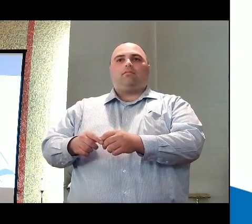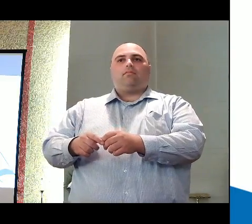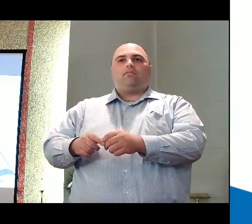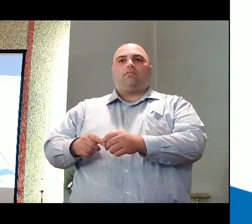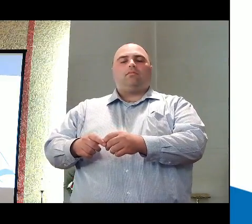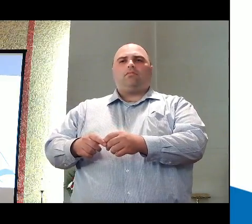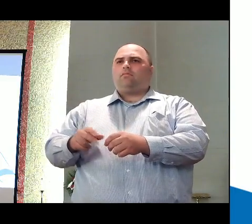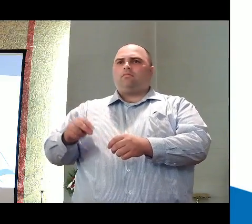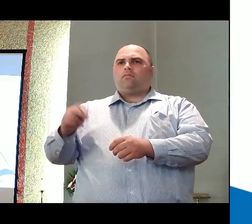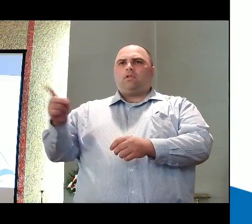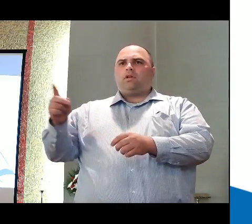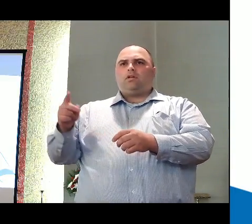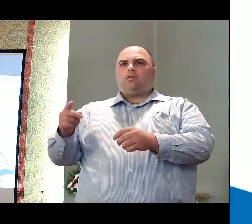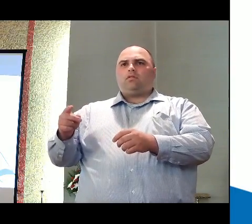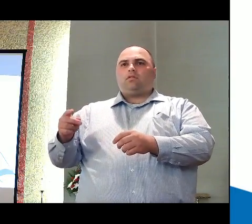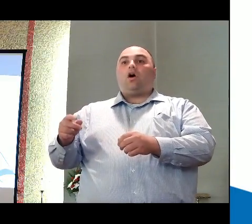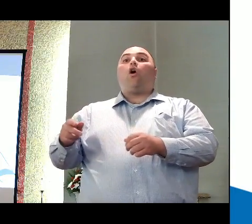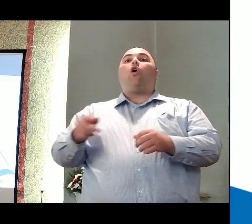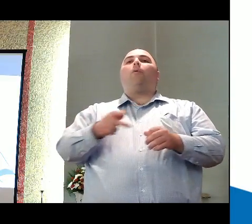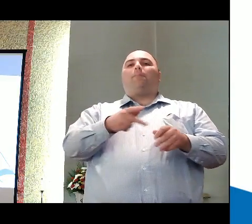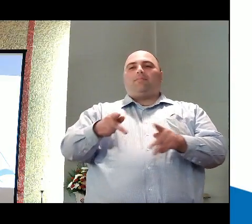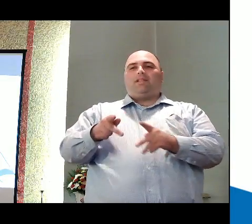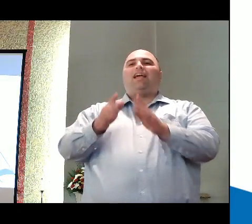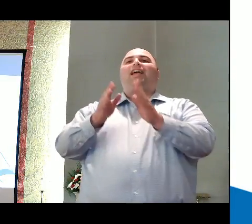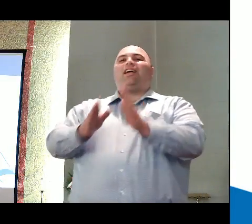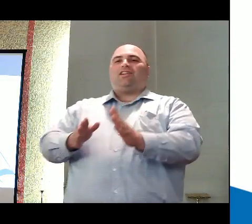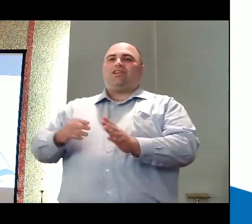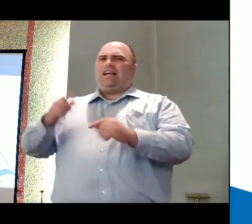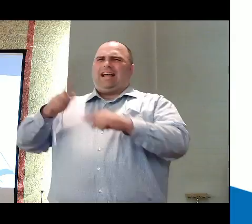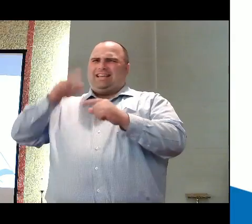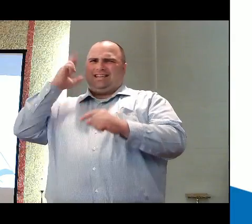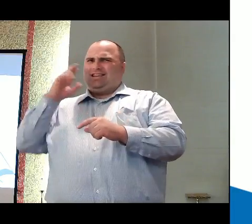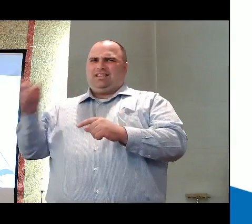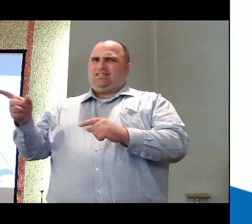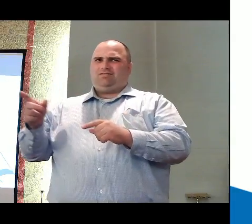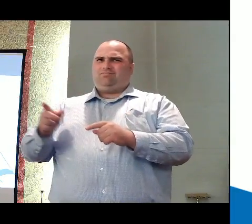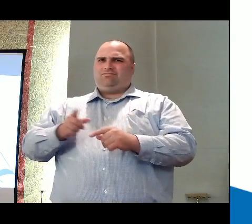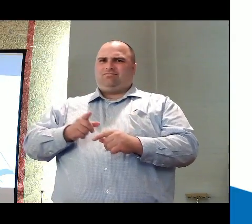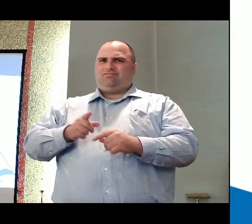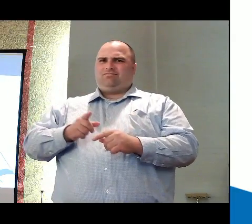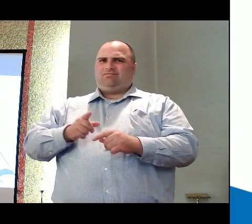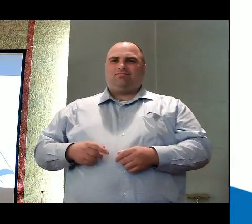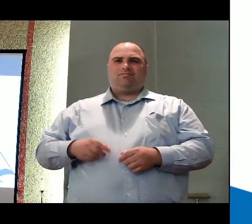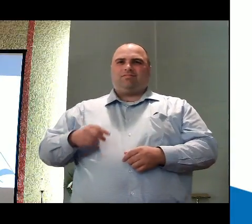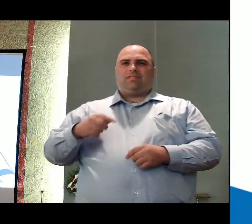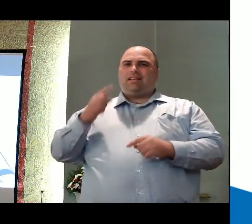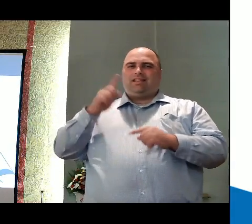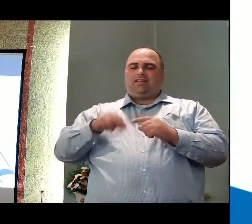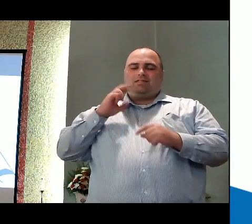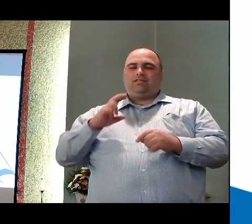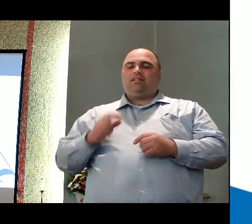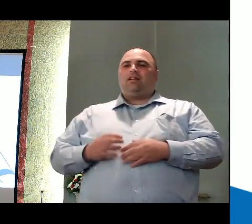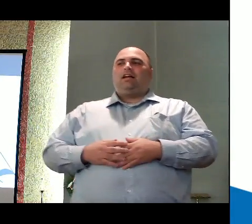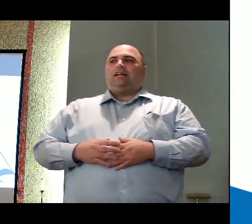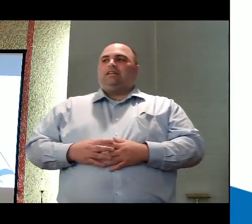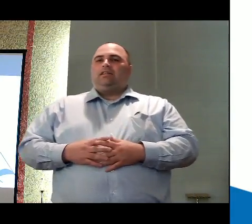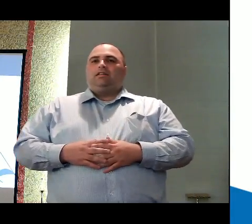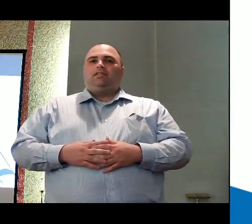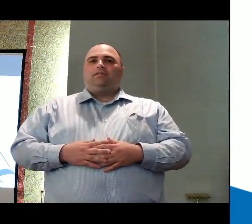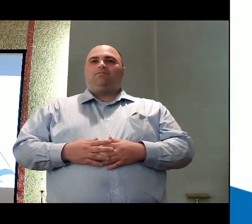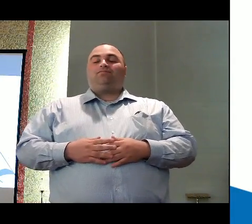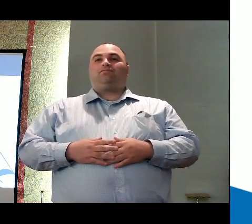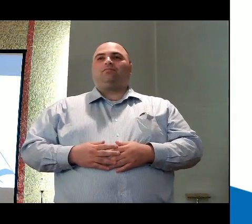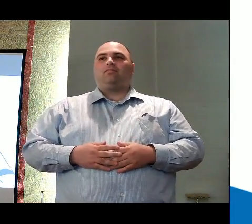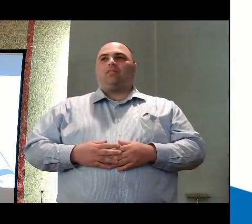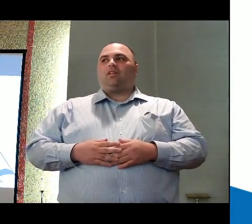birthday party for the boys. And while the party itself was only a couple of hours, and it came and went like that, there was a ton of stuff. There were